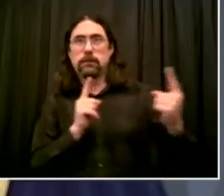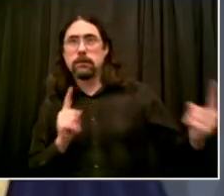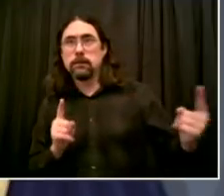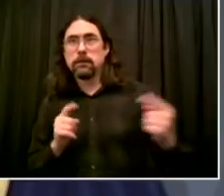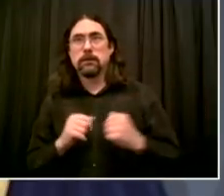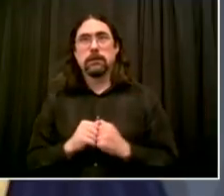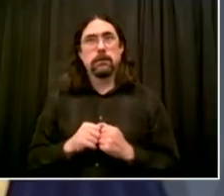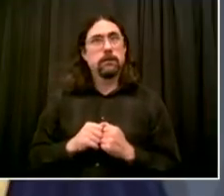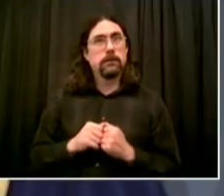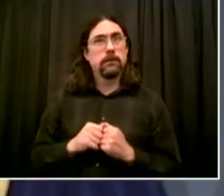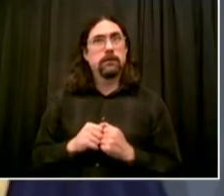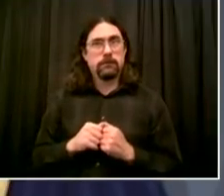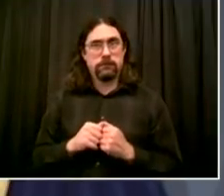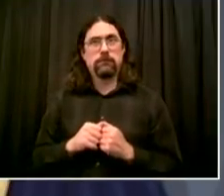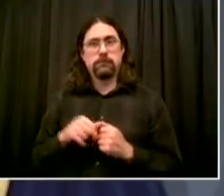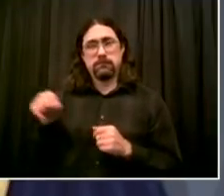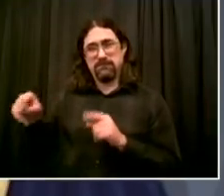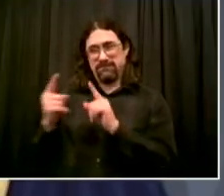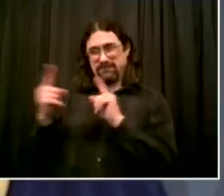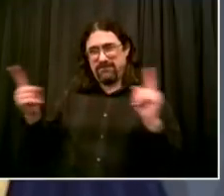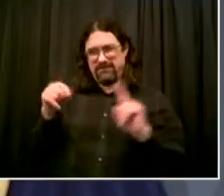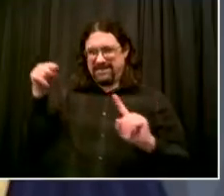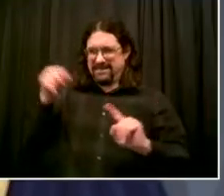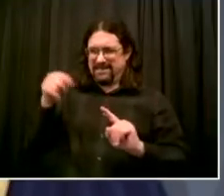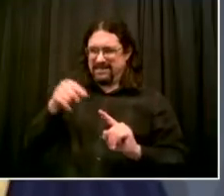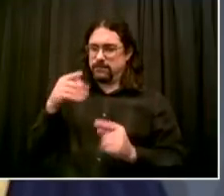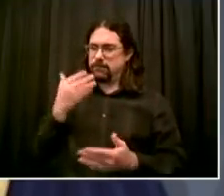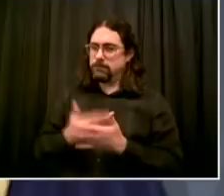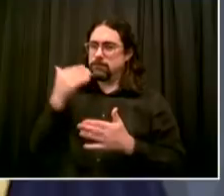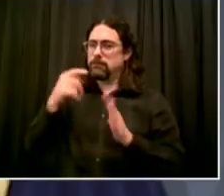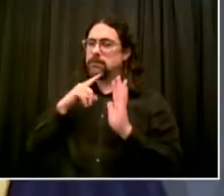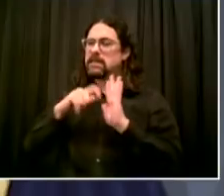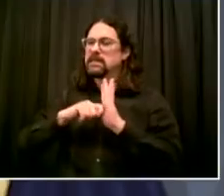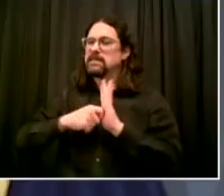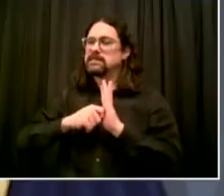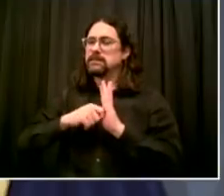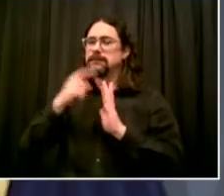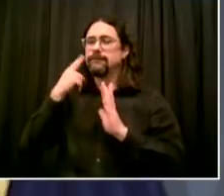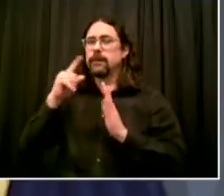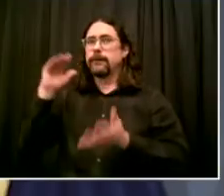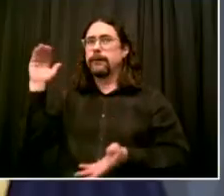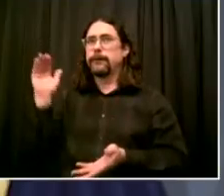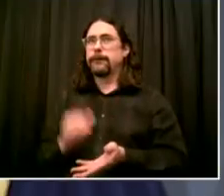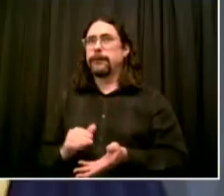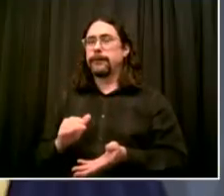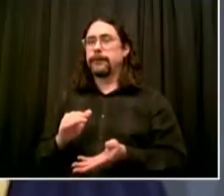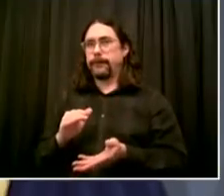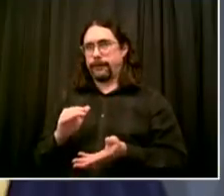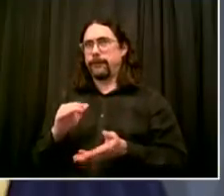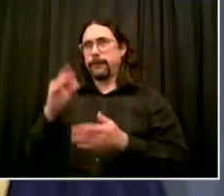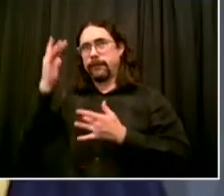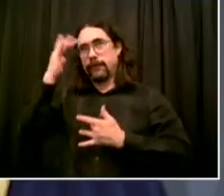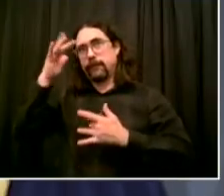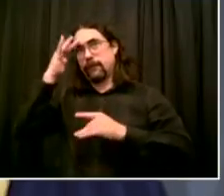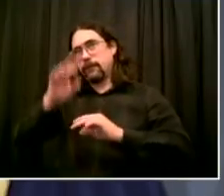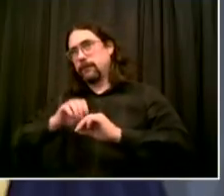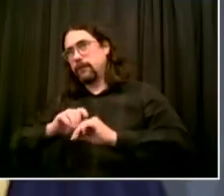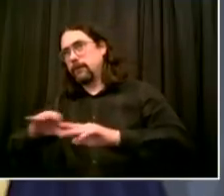Do you have any plan that the people who are not using the mask in the city you will impose any kind of fine or